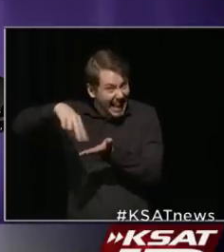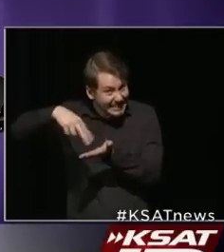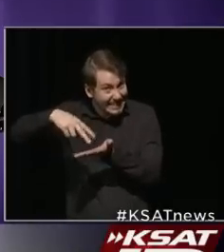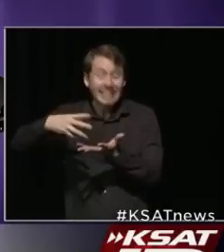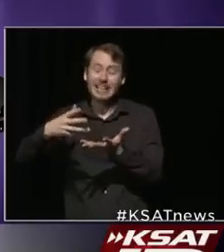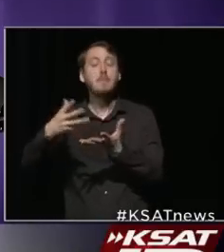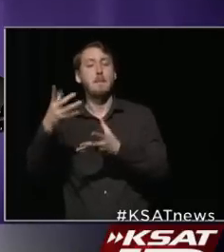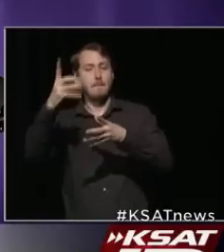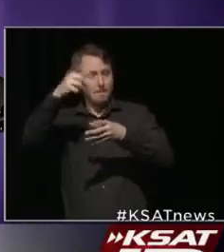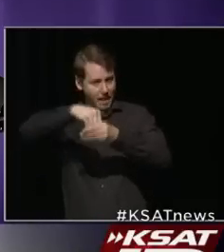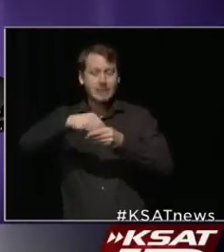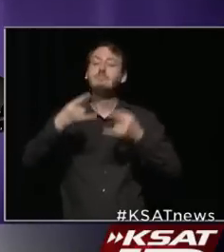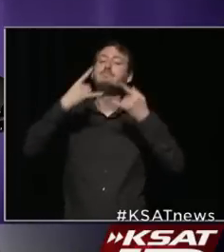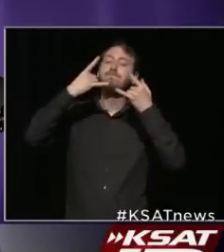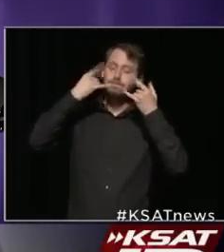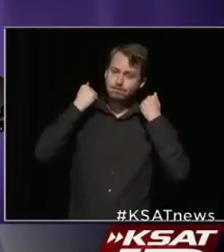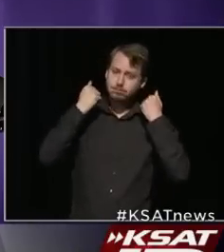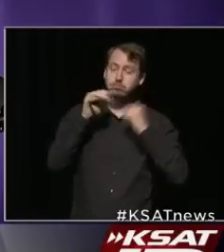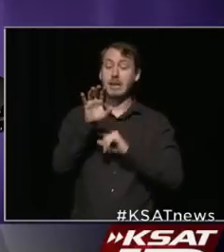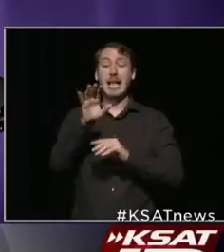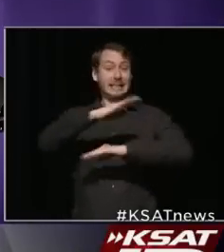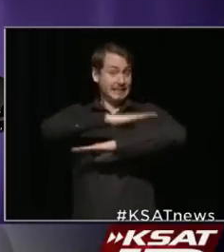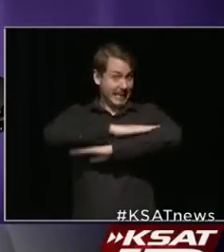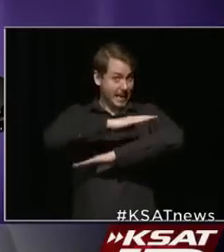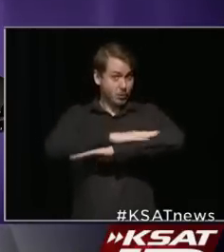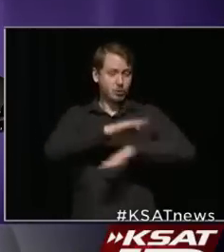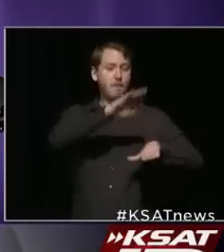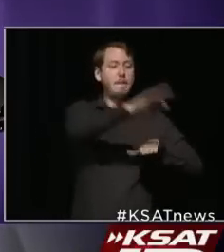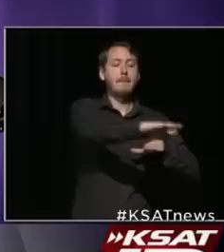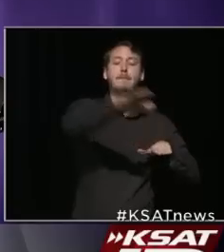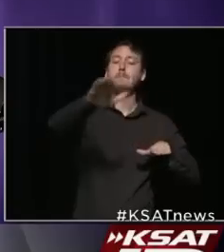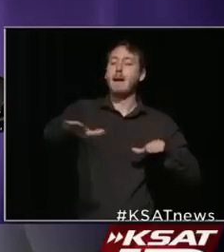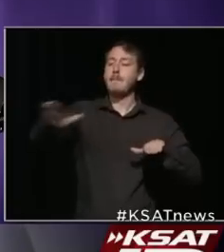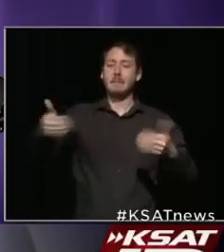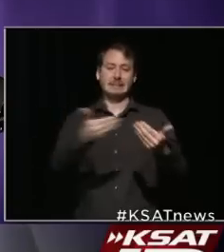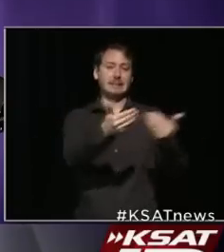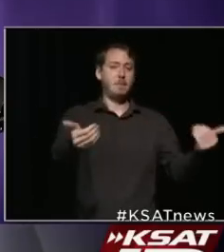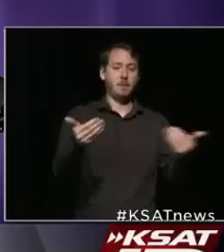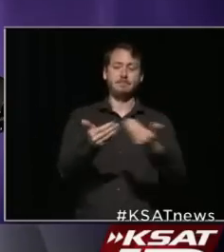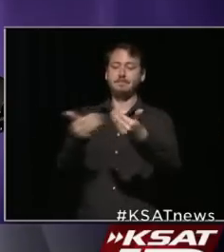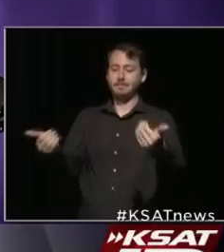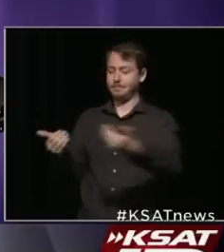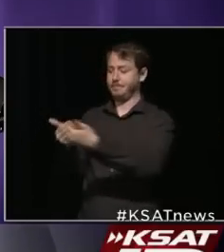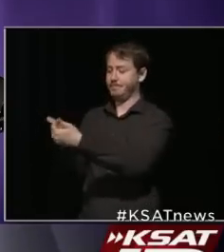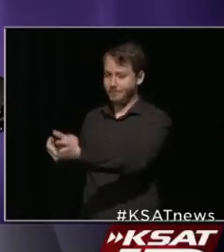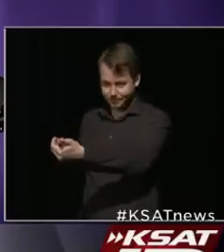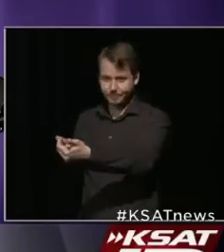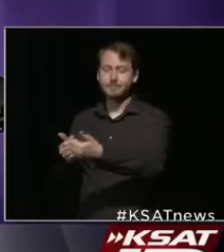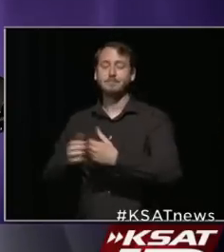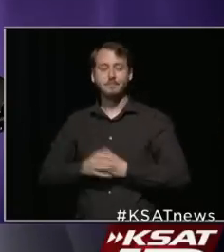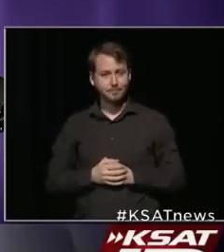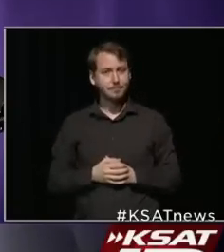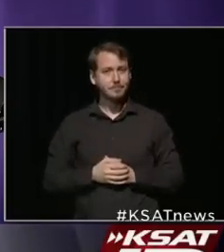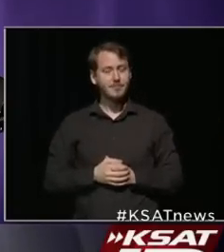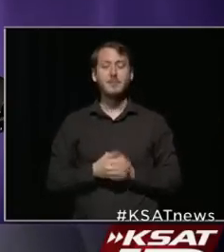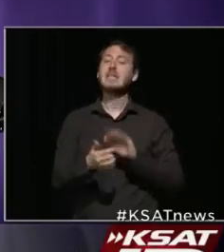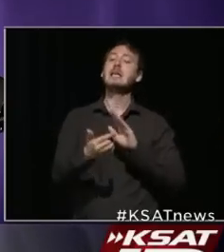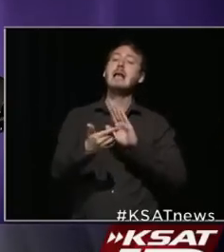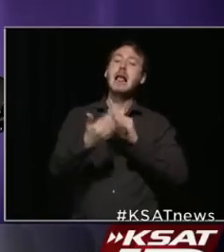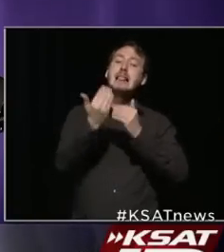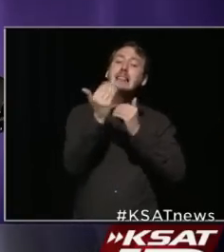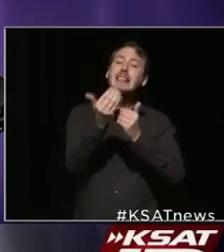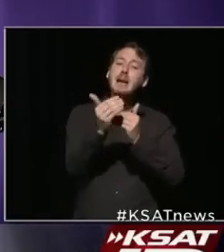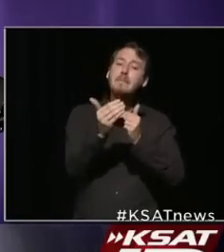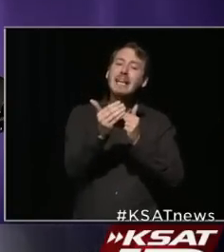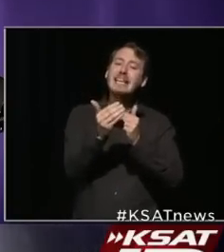other seating areas at 6 feet apart. Prohibited the seating of different parties at a common table. and prohibit ordering, seating,